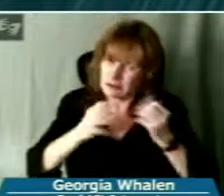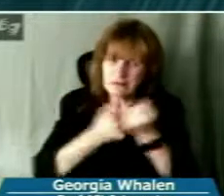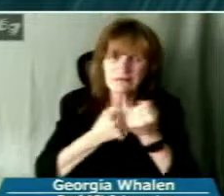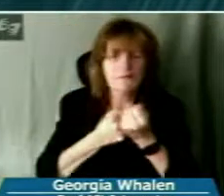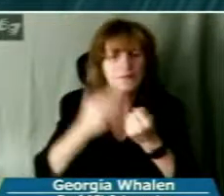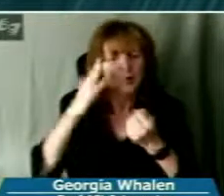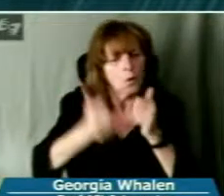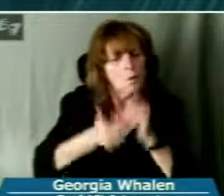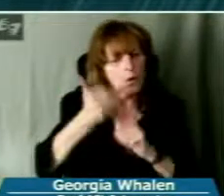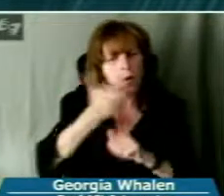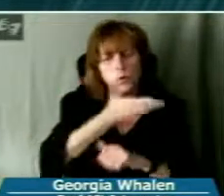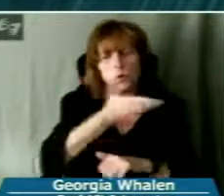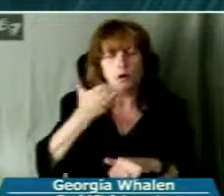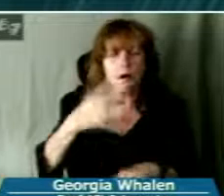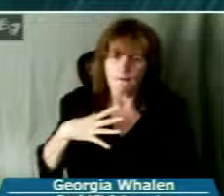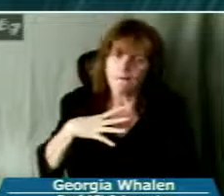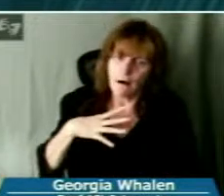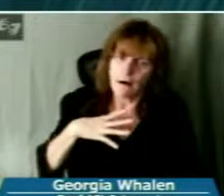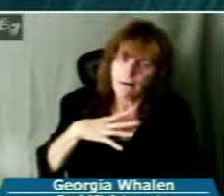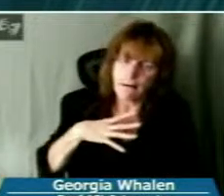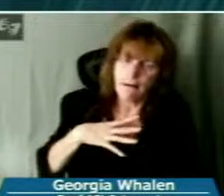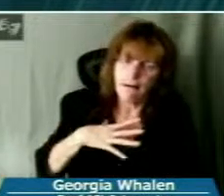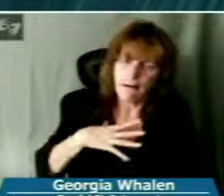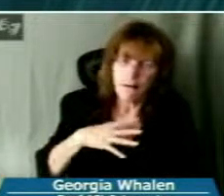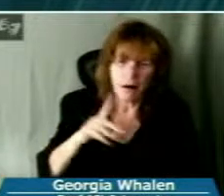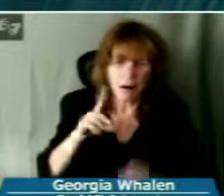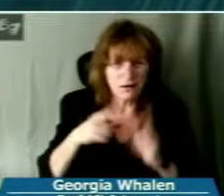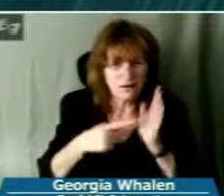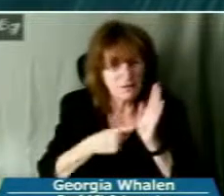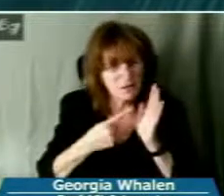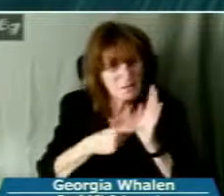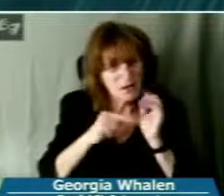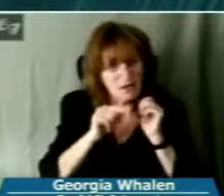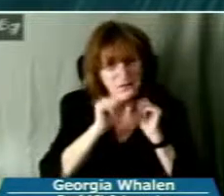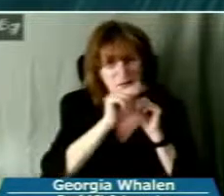where owners or operators are not doing what they're required to do,